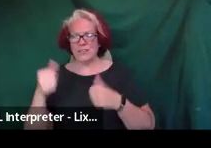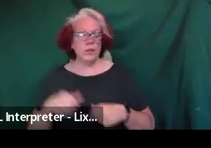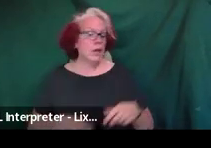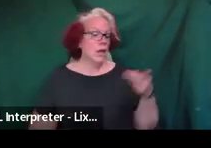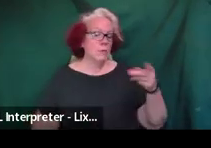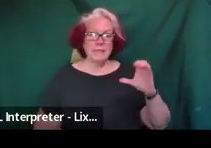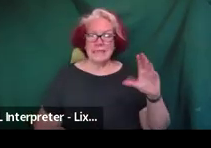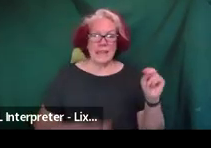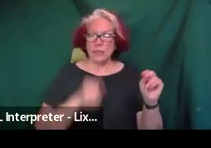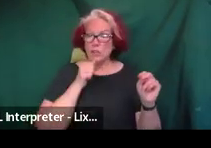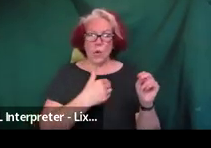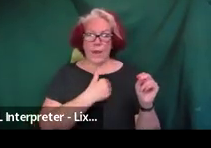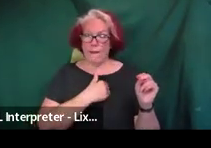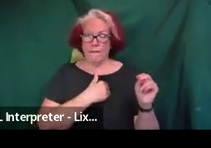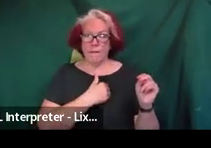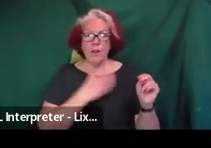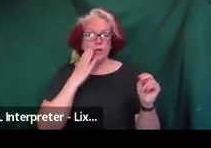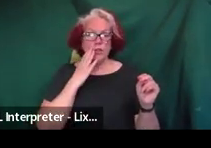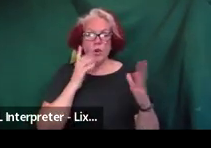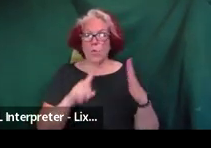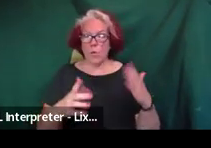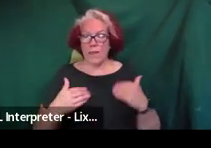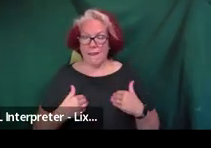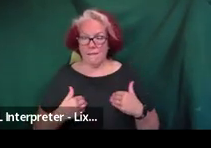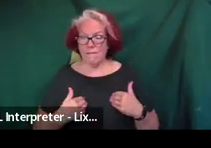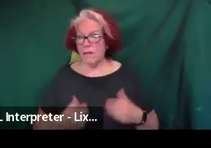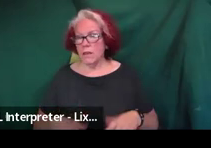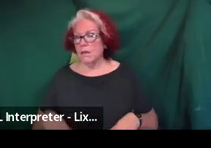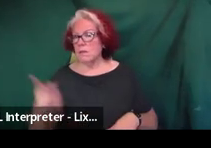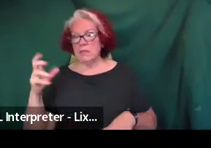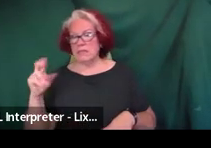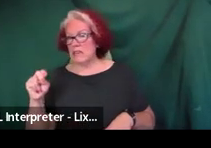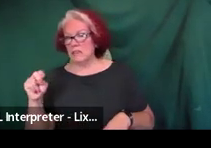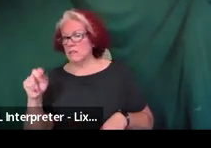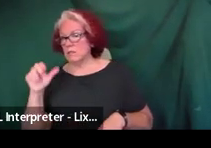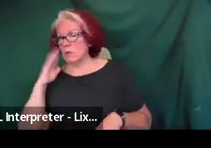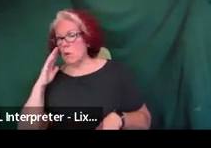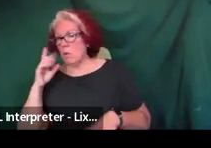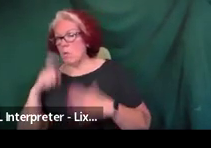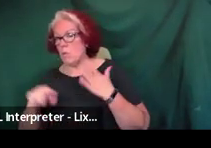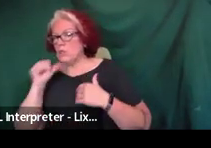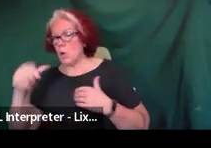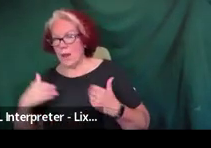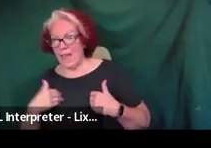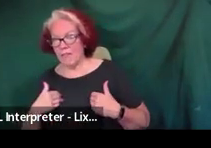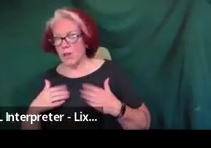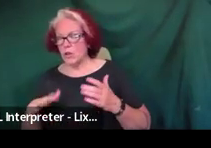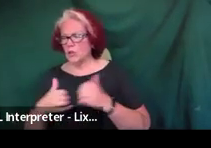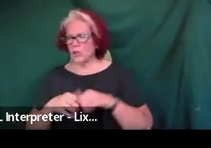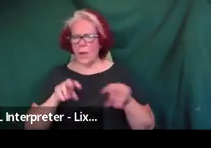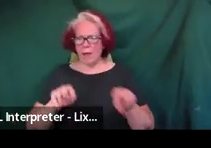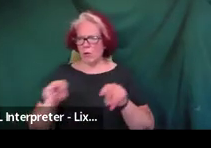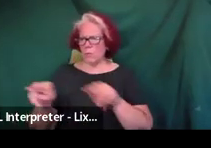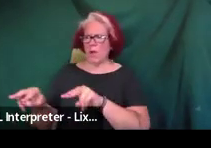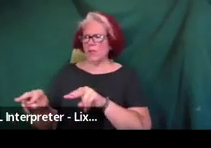to know what we have versus what we don't have. So how are we monitoring the resources that are necessary to